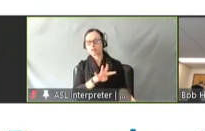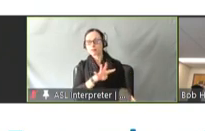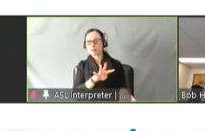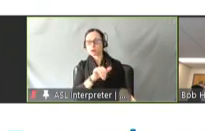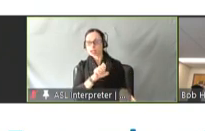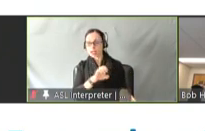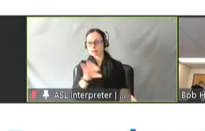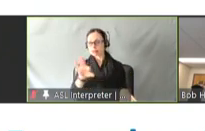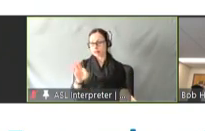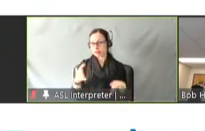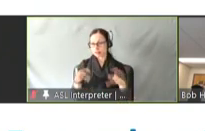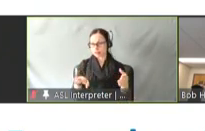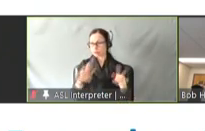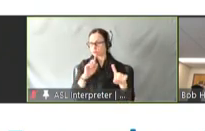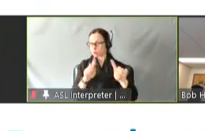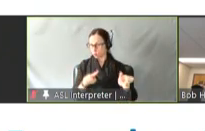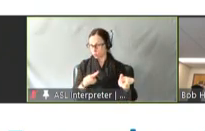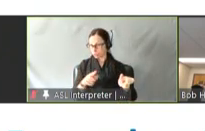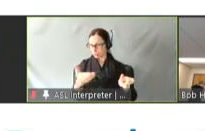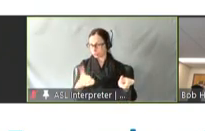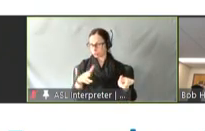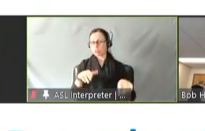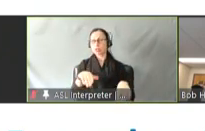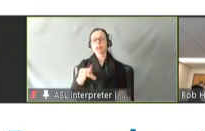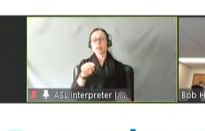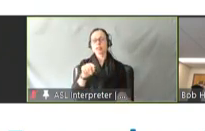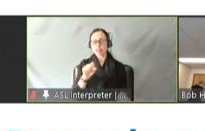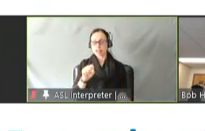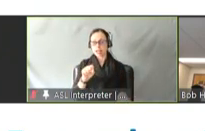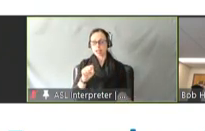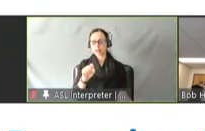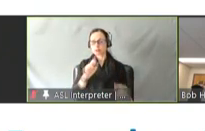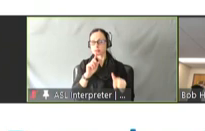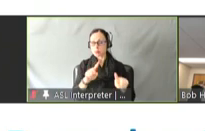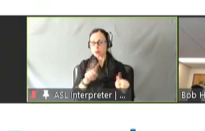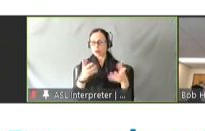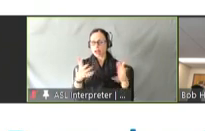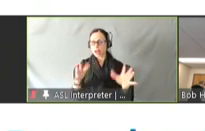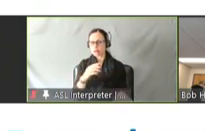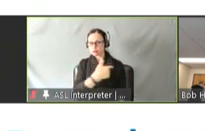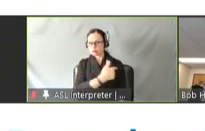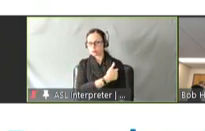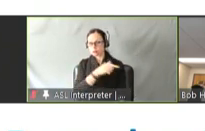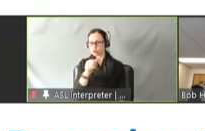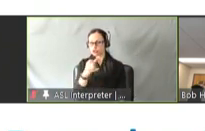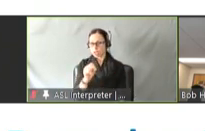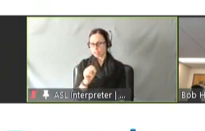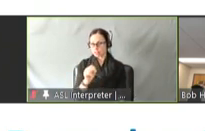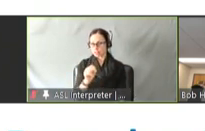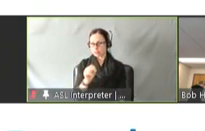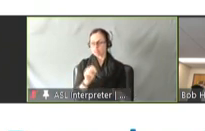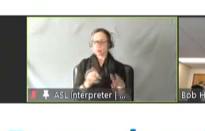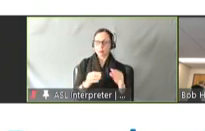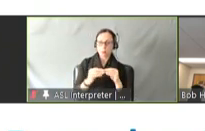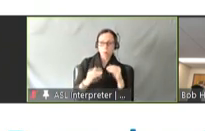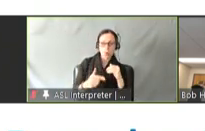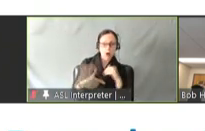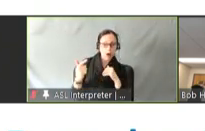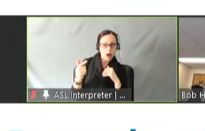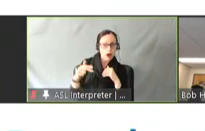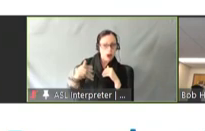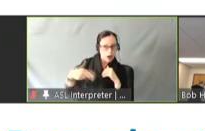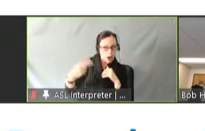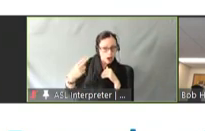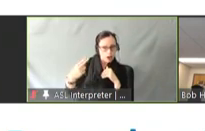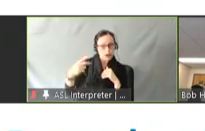the United States. The TTS case reporting rate following the Janssen vaccination was higher than in previous estimates in men as well